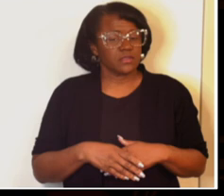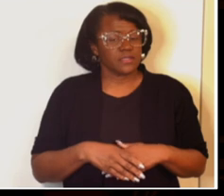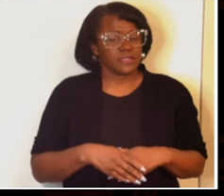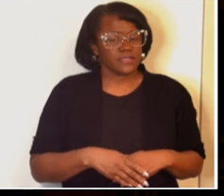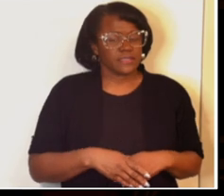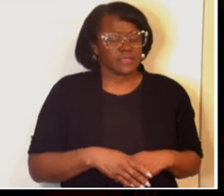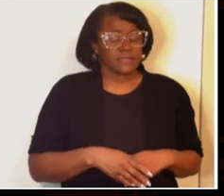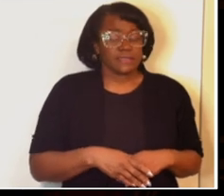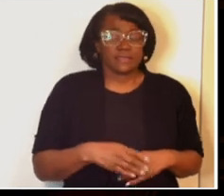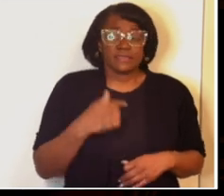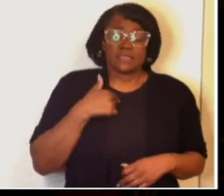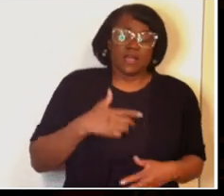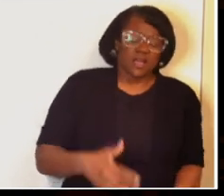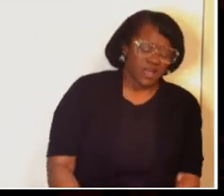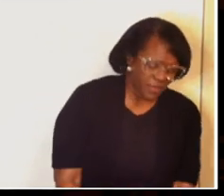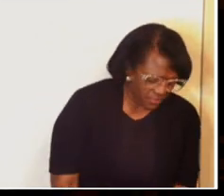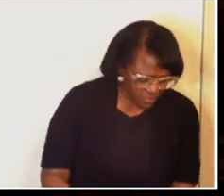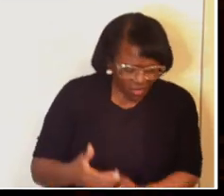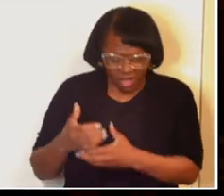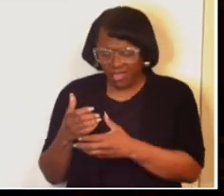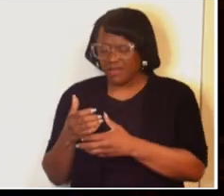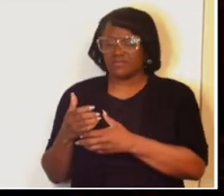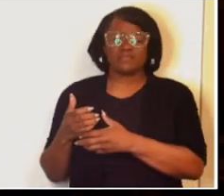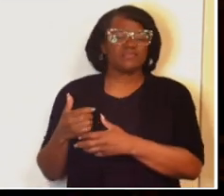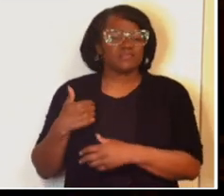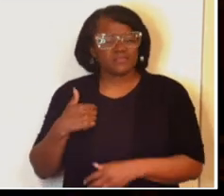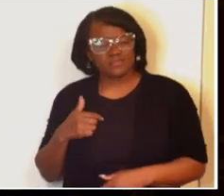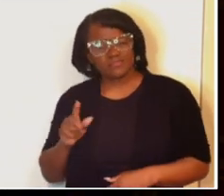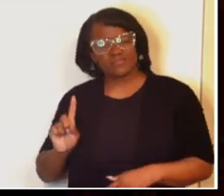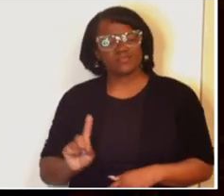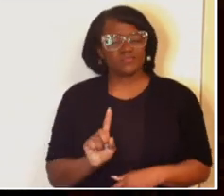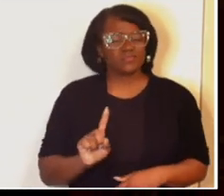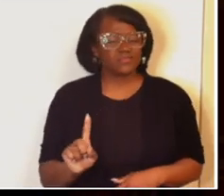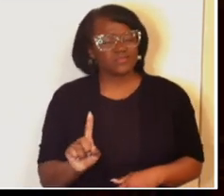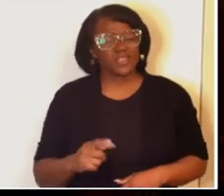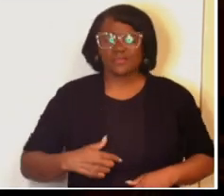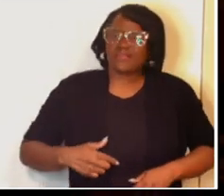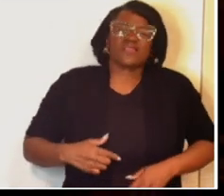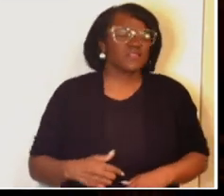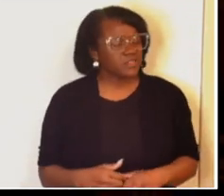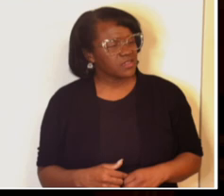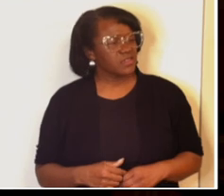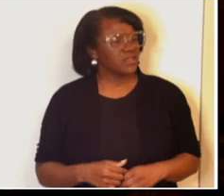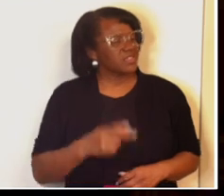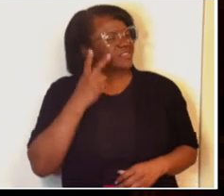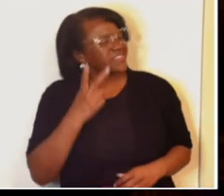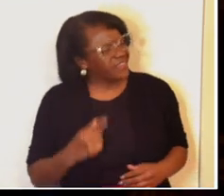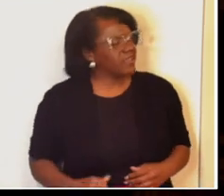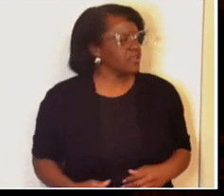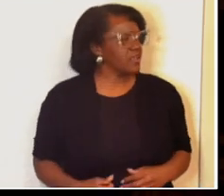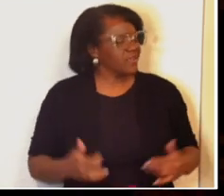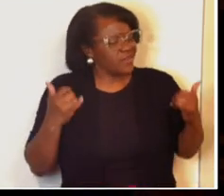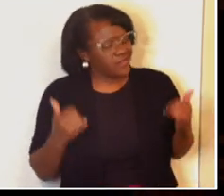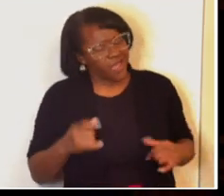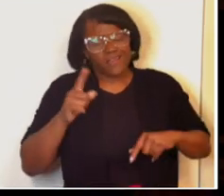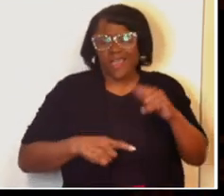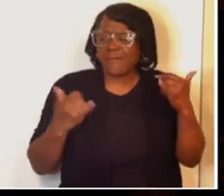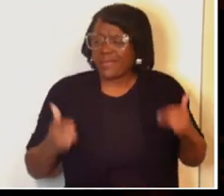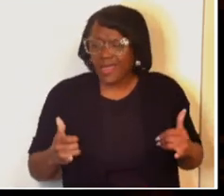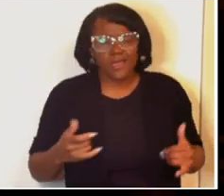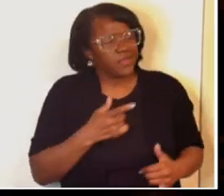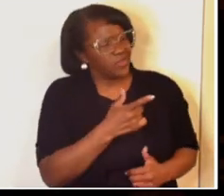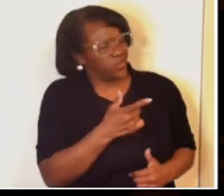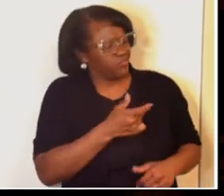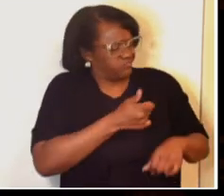up from in between the side of the car and the curb and smack my lips. See, now we can't play no more because of you. Shut